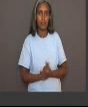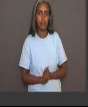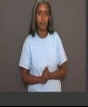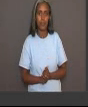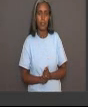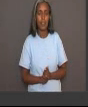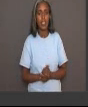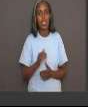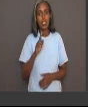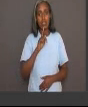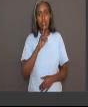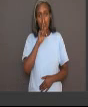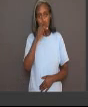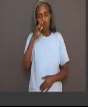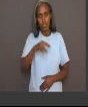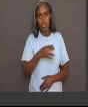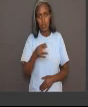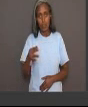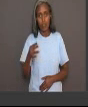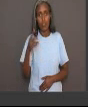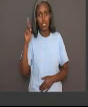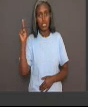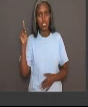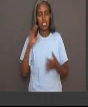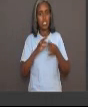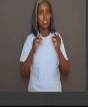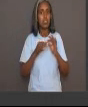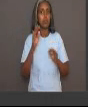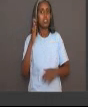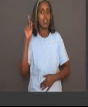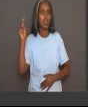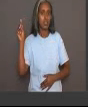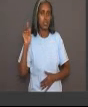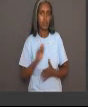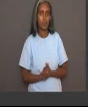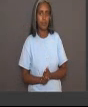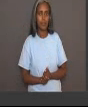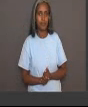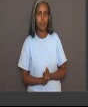The truth table for this statement looks like this.